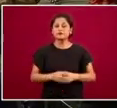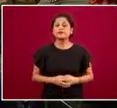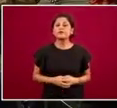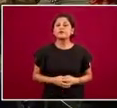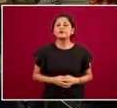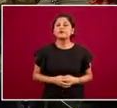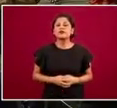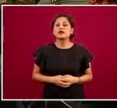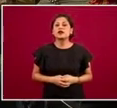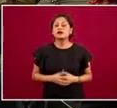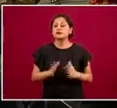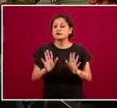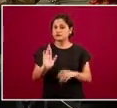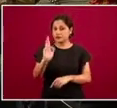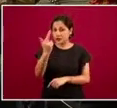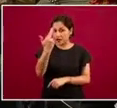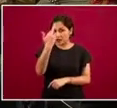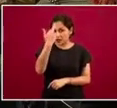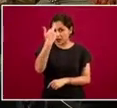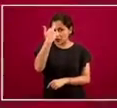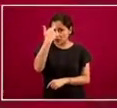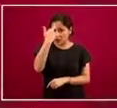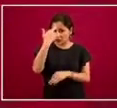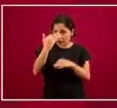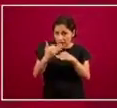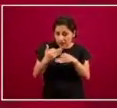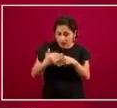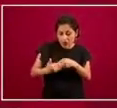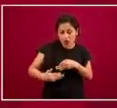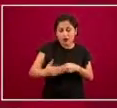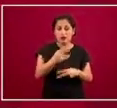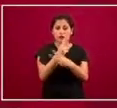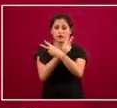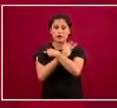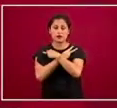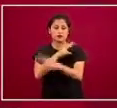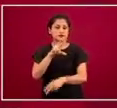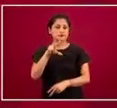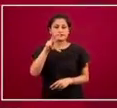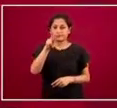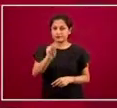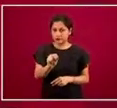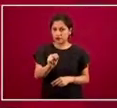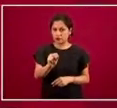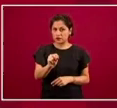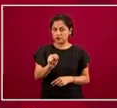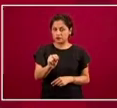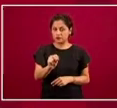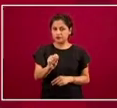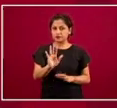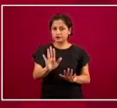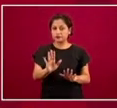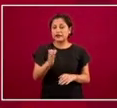you. Just a reminder, we are not on holiday. We are not on a vacation period.